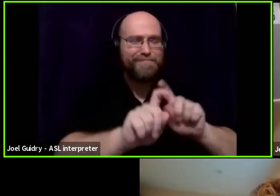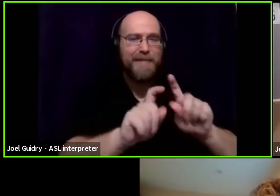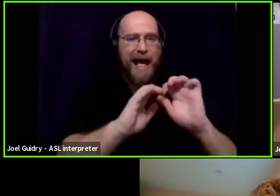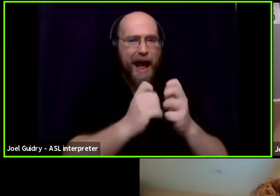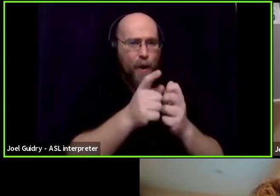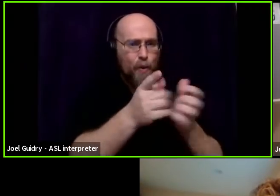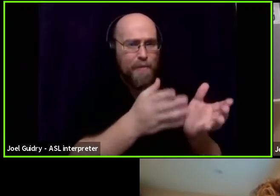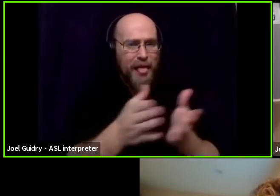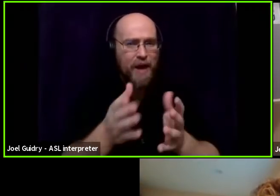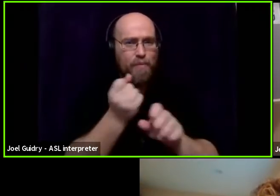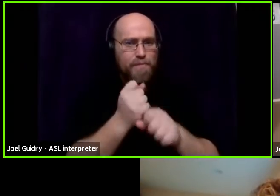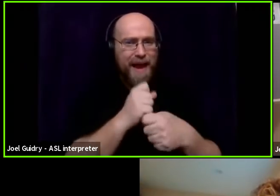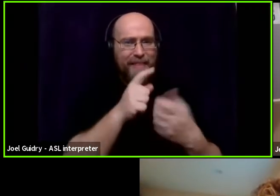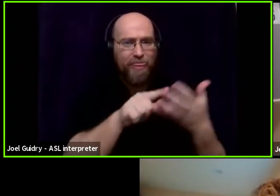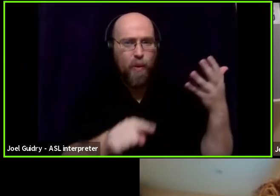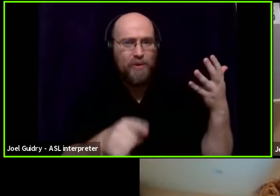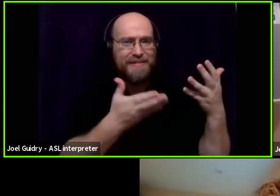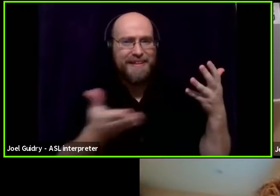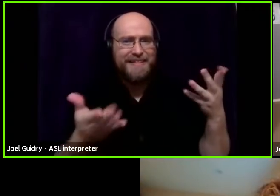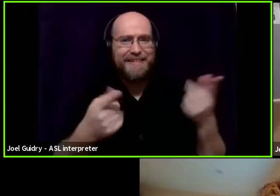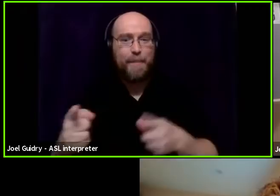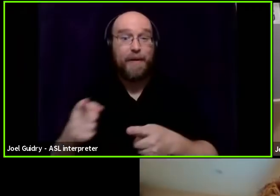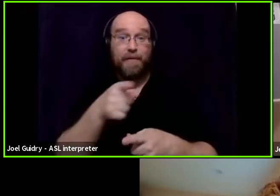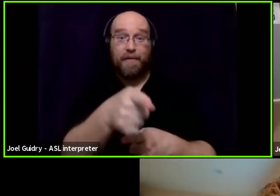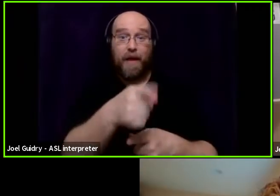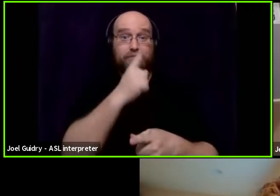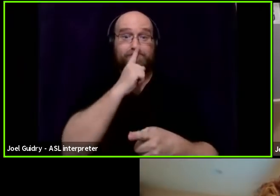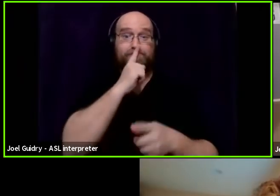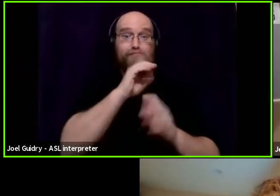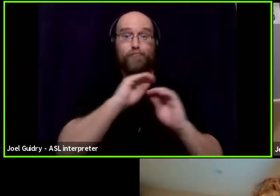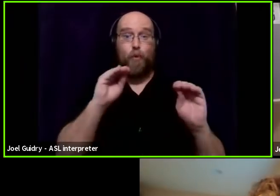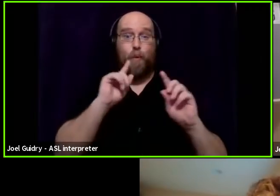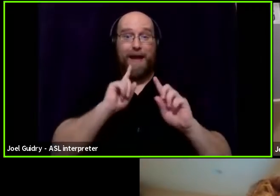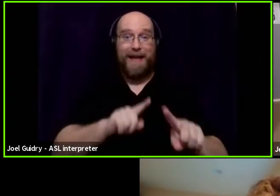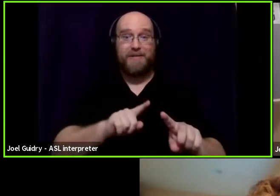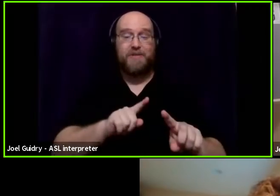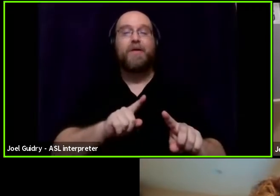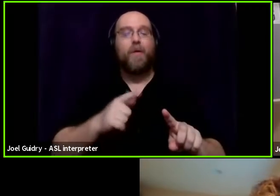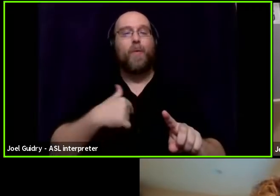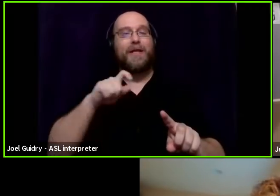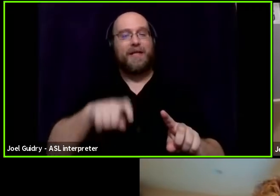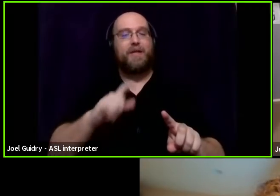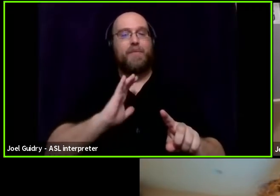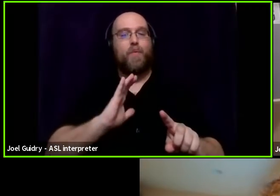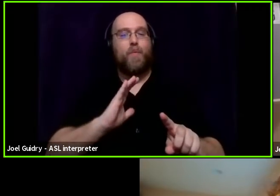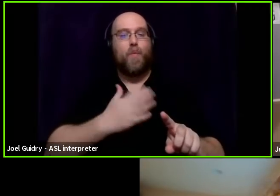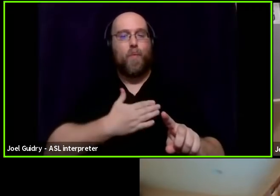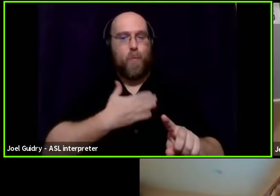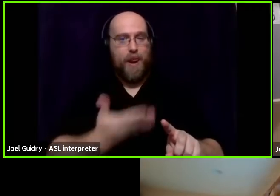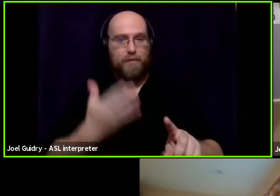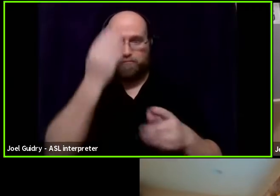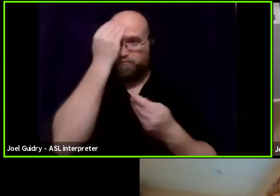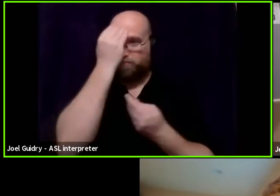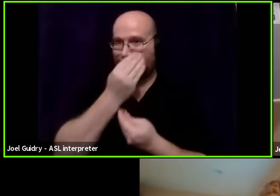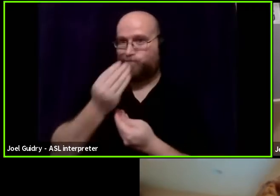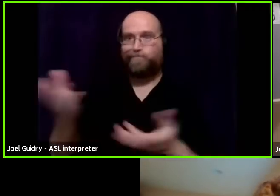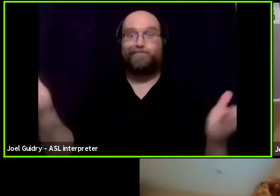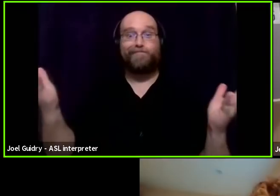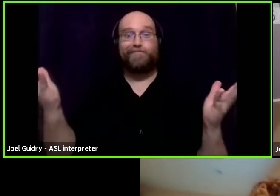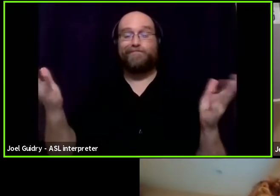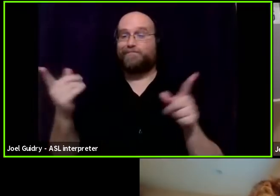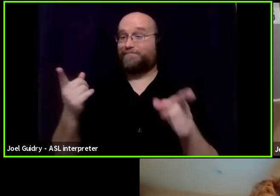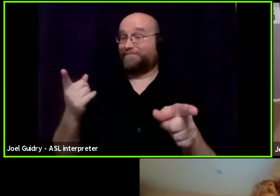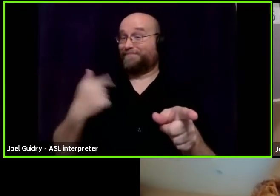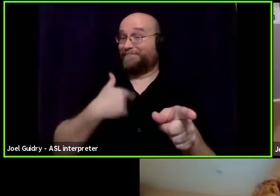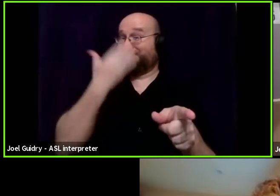things happen? And when they don't have an answer, we need to be willing to make everyone aware that they don't know